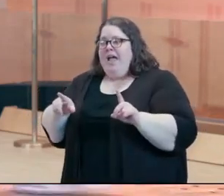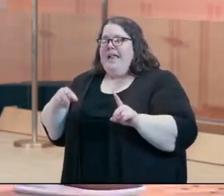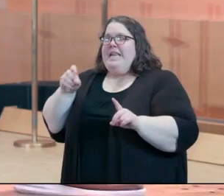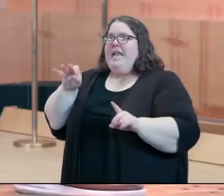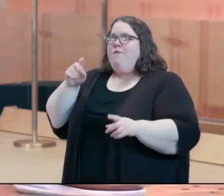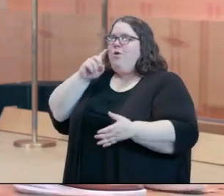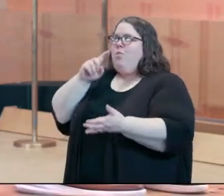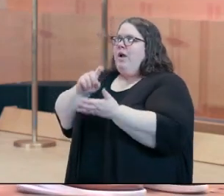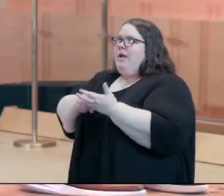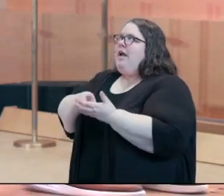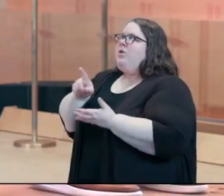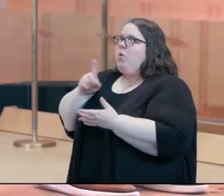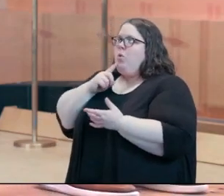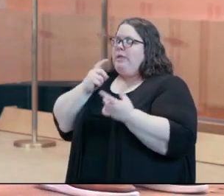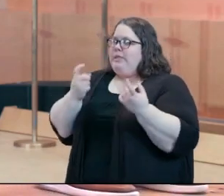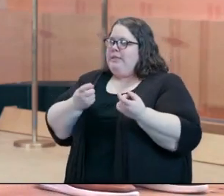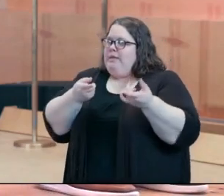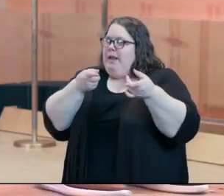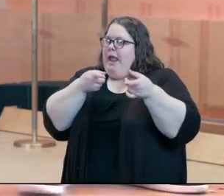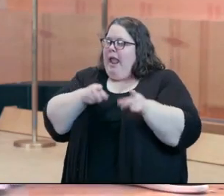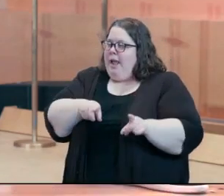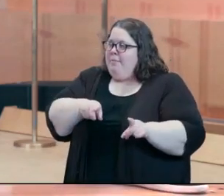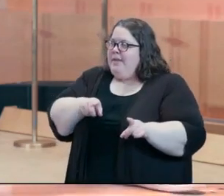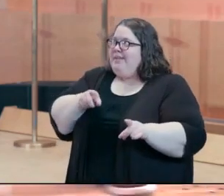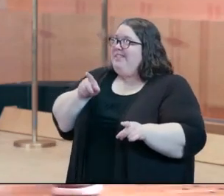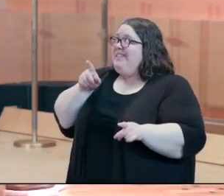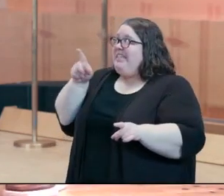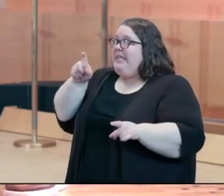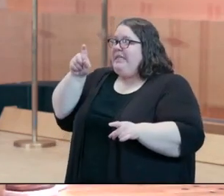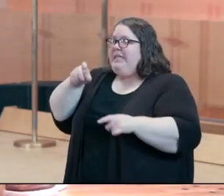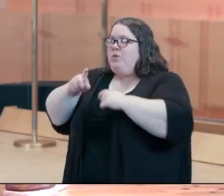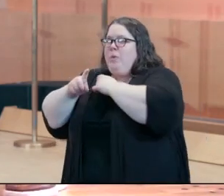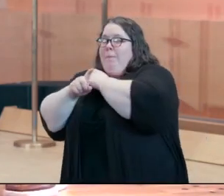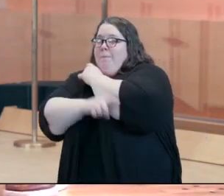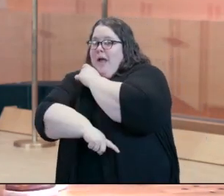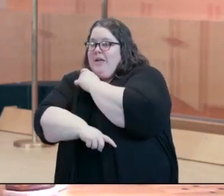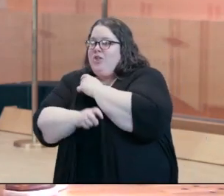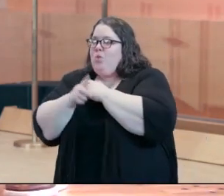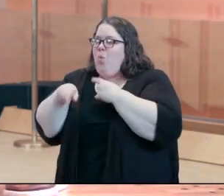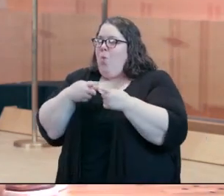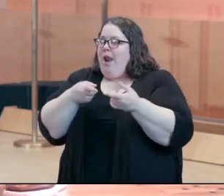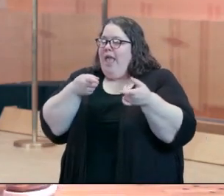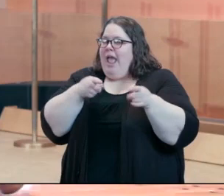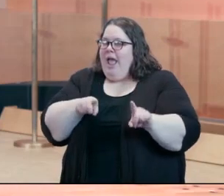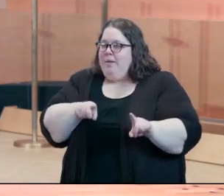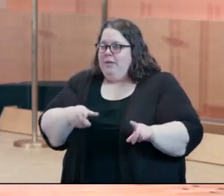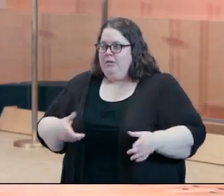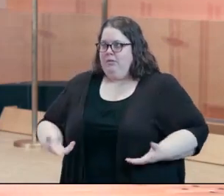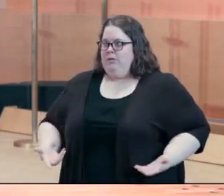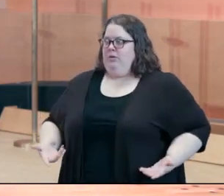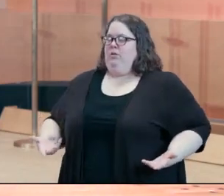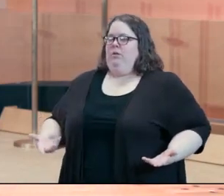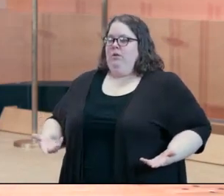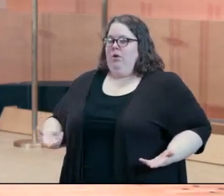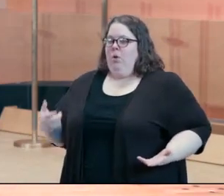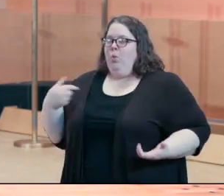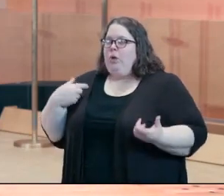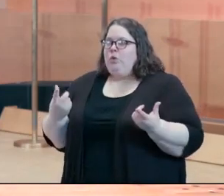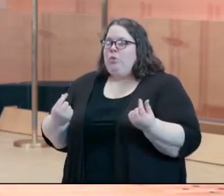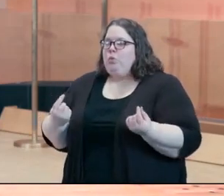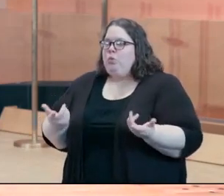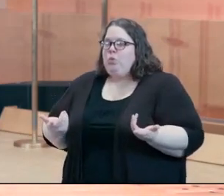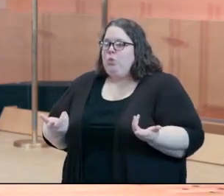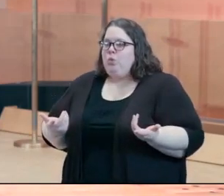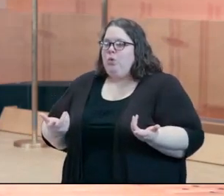to the covenant, well, then we're hopeless. Because every single one of us has broken our